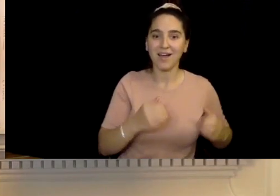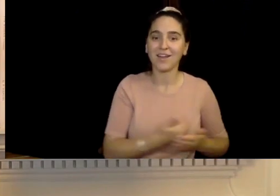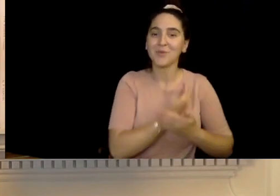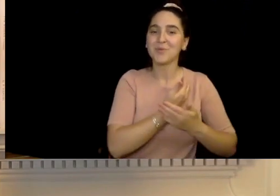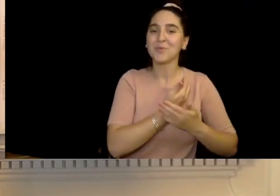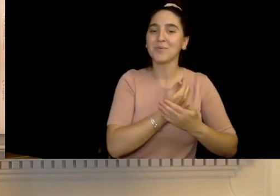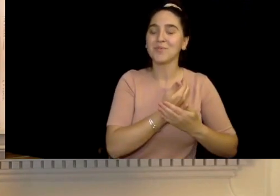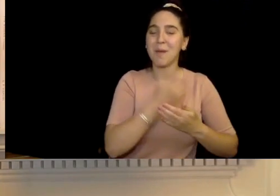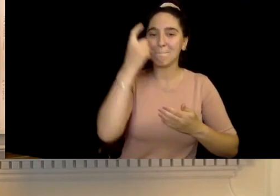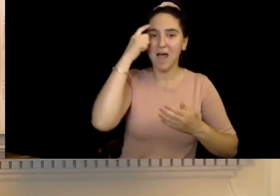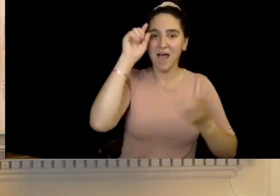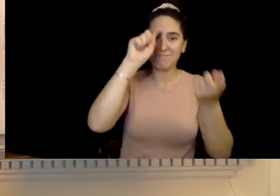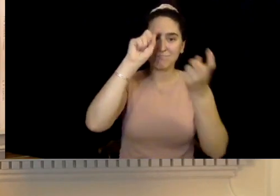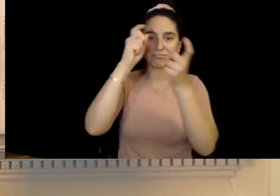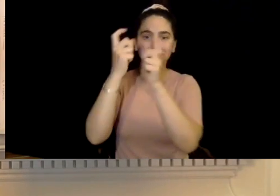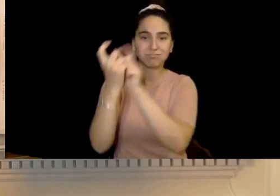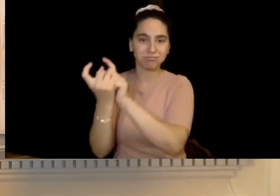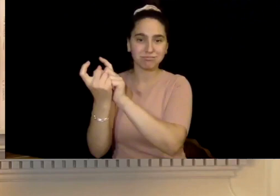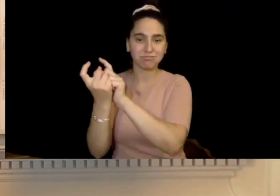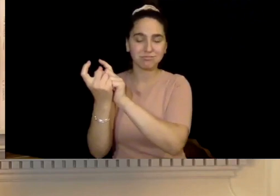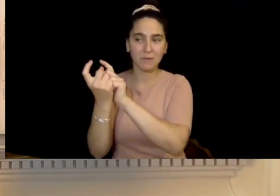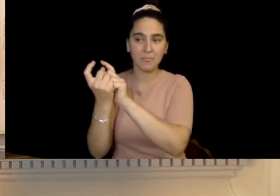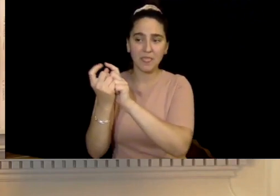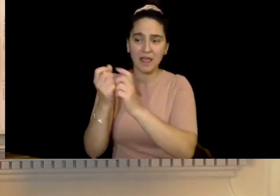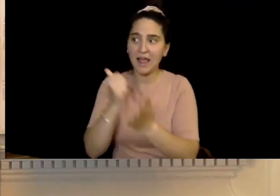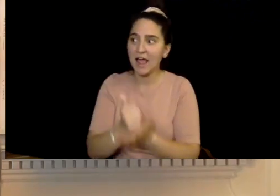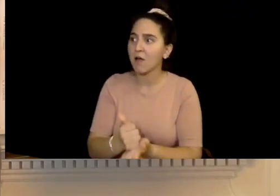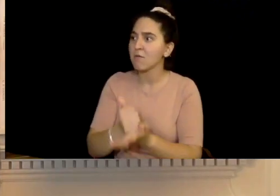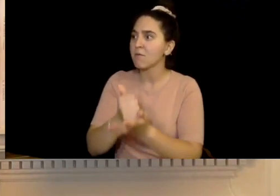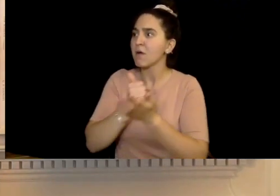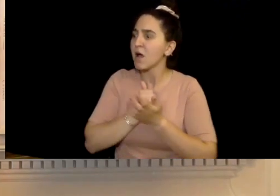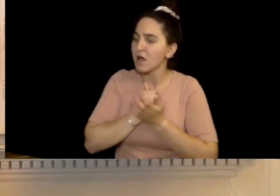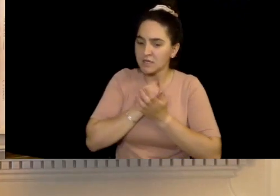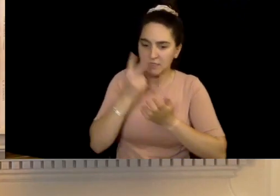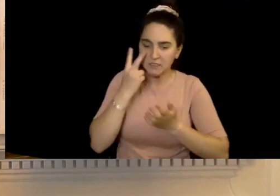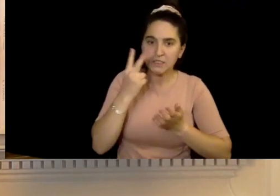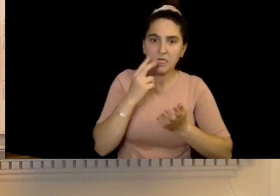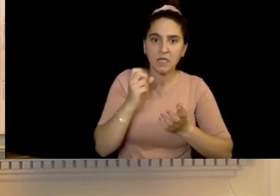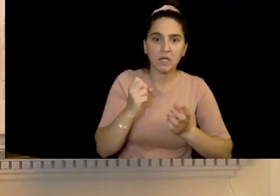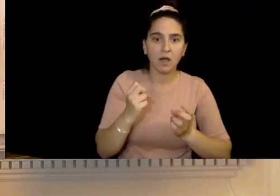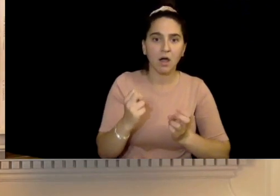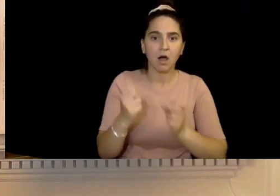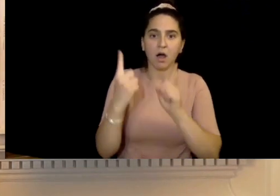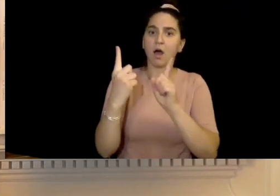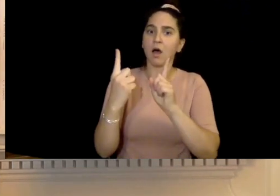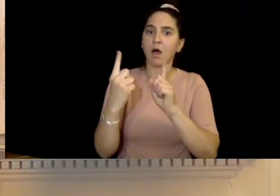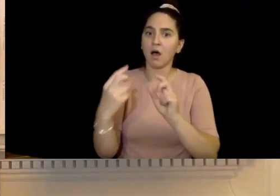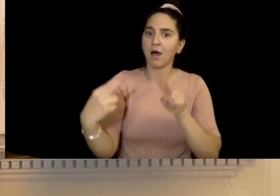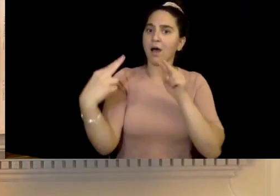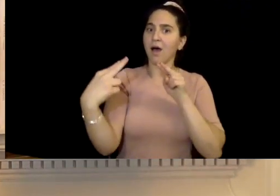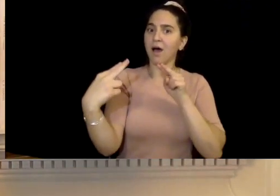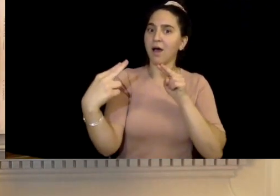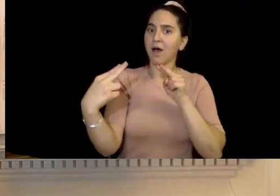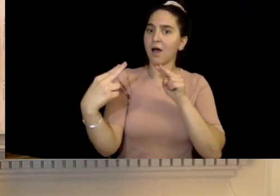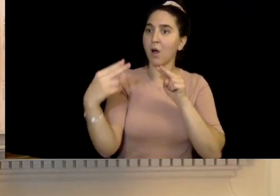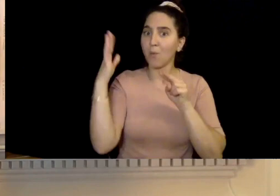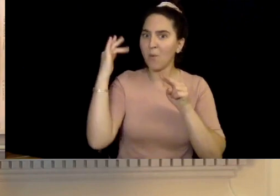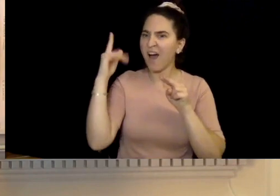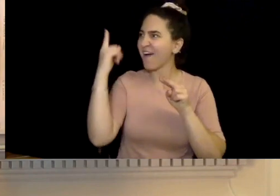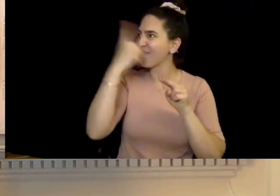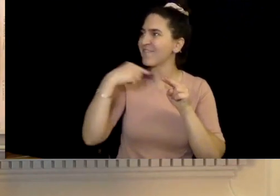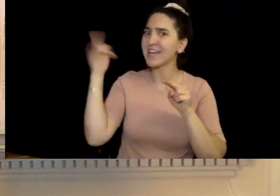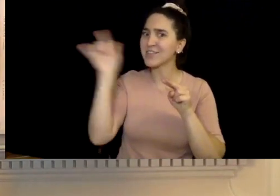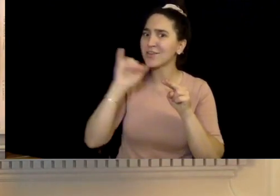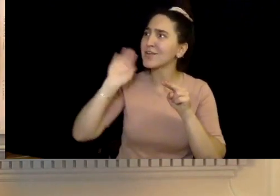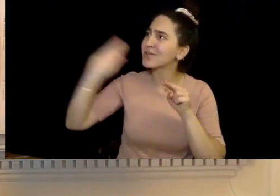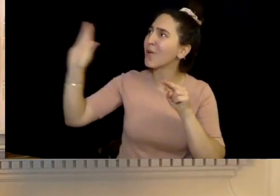hearts. Reform our minds. Help us to see one another, each face bearing your image.